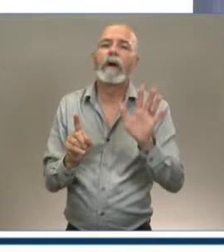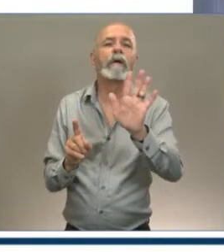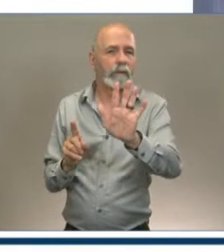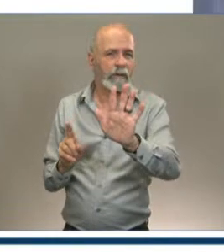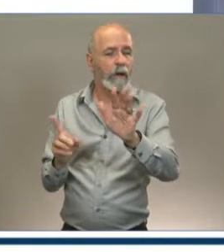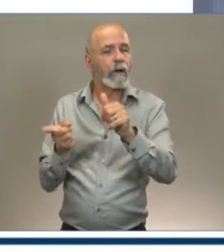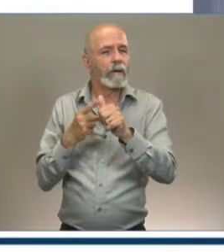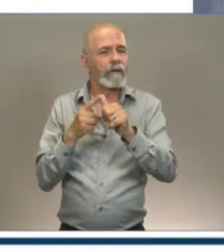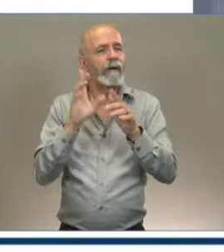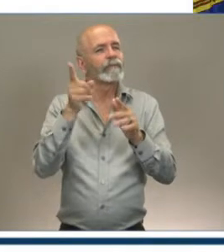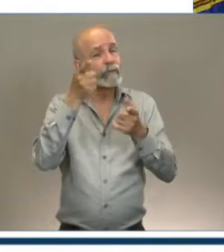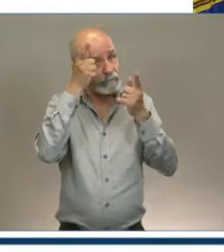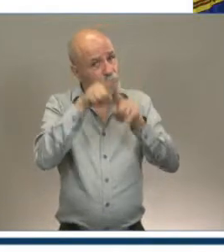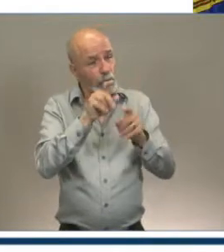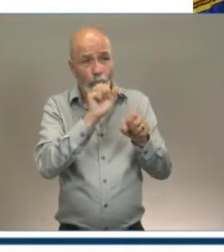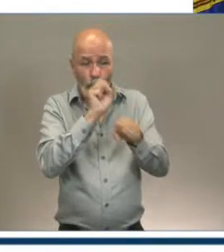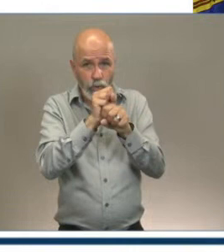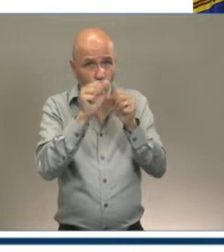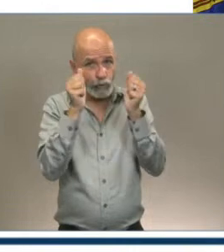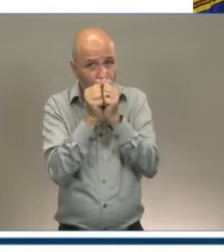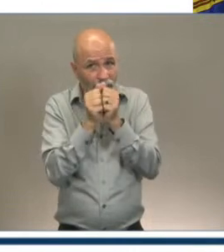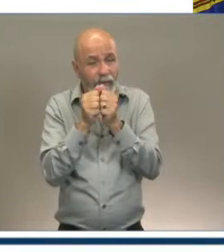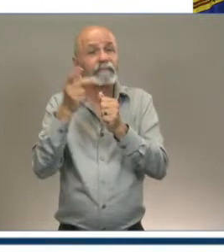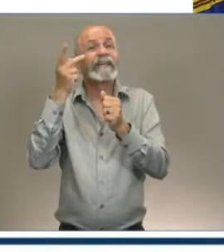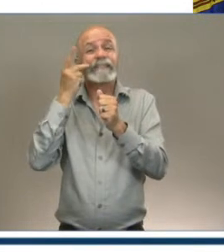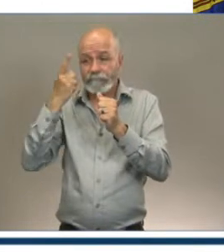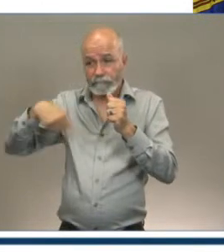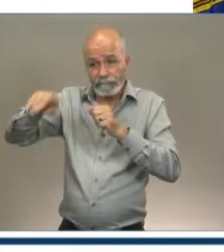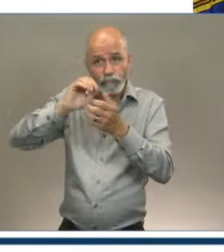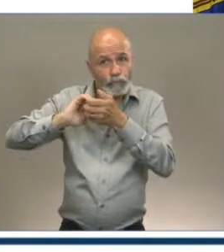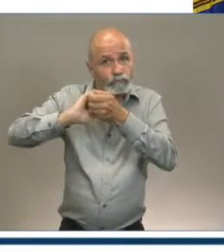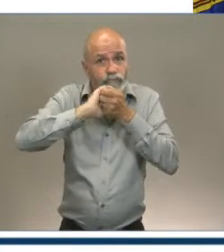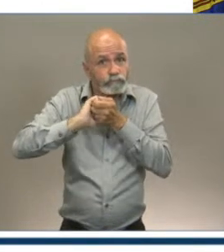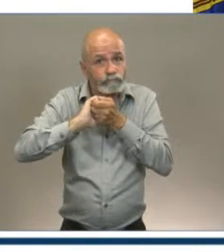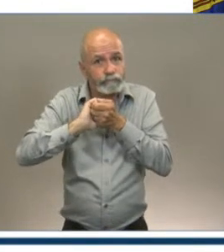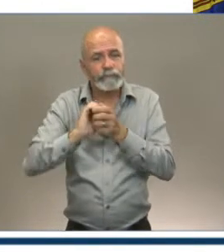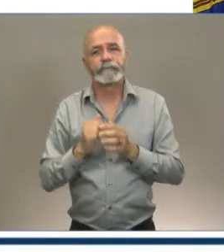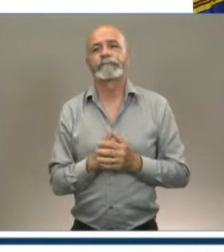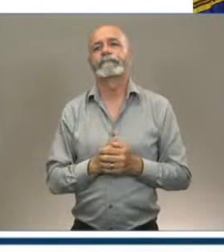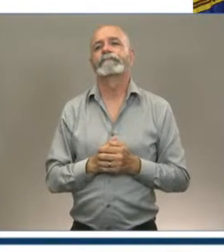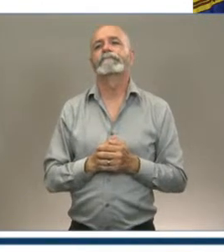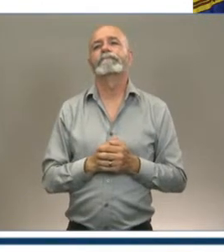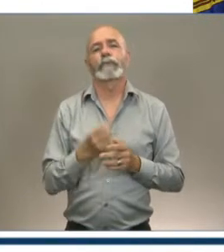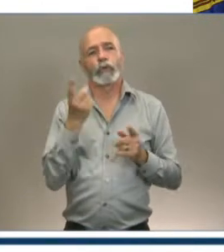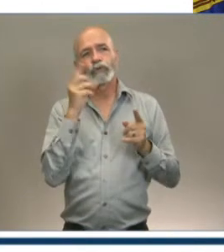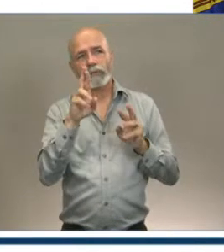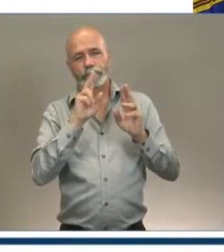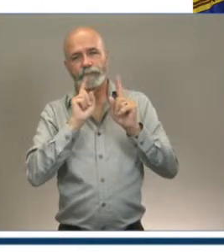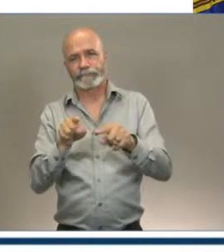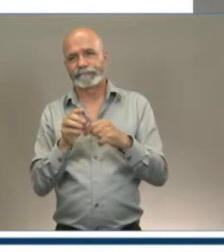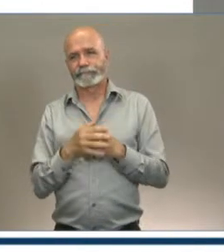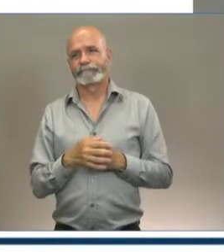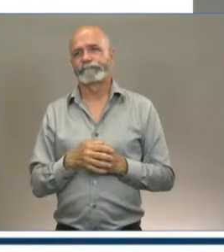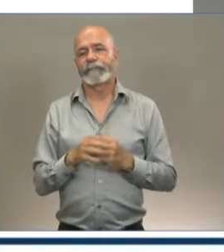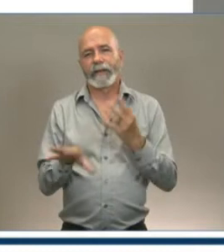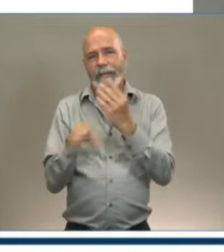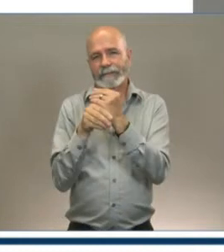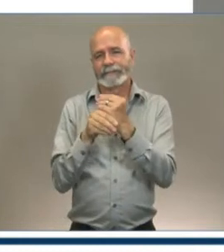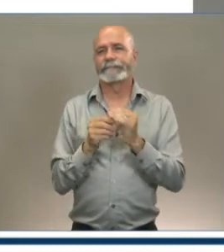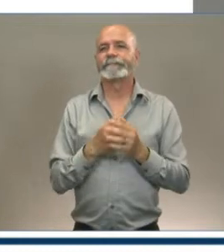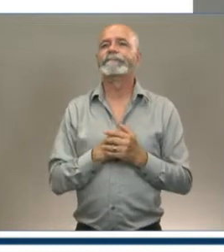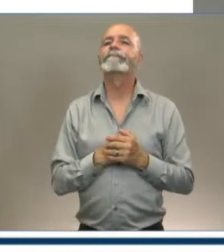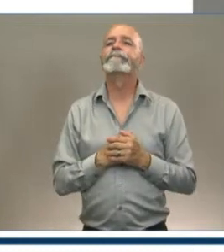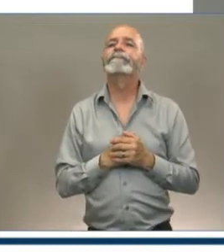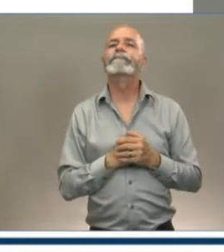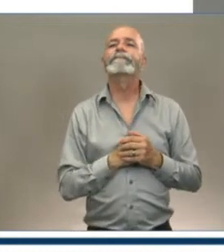soon. So I'll add, I mean, we're looking first and foremost as to the things we put